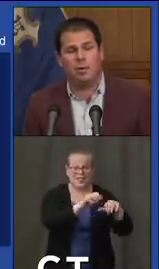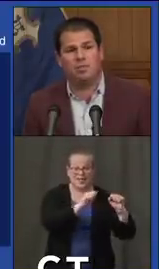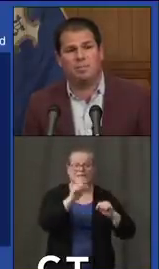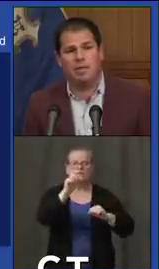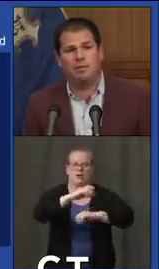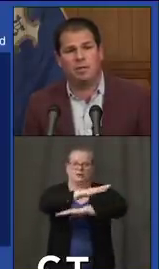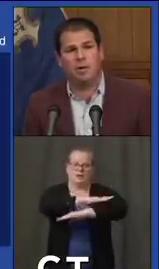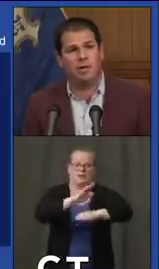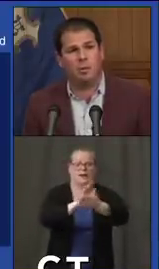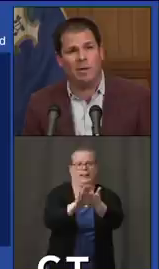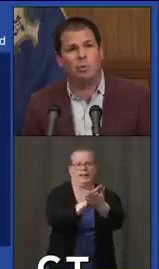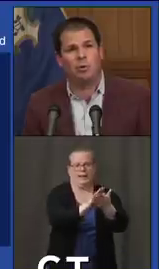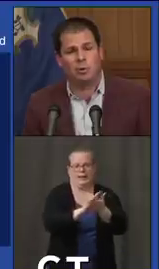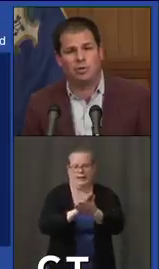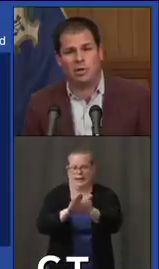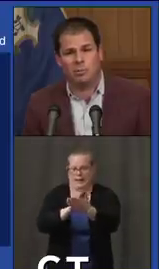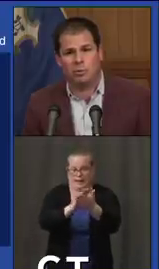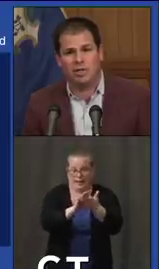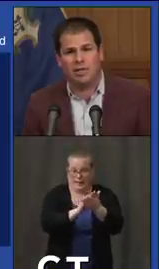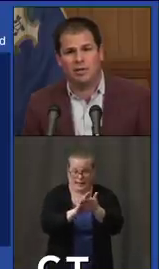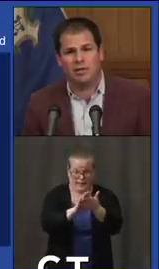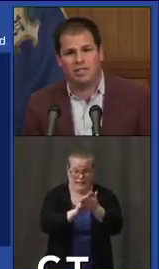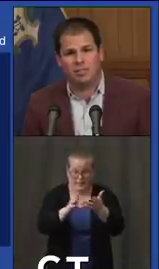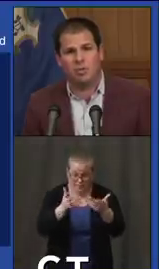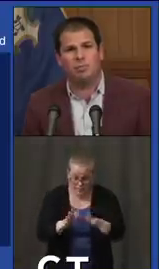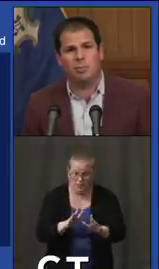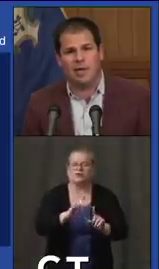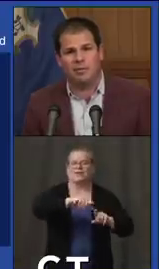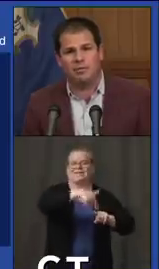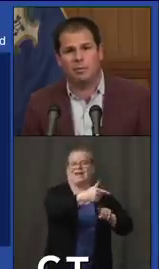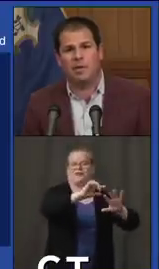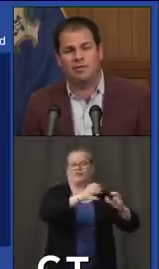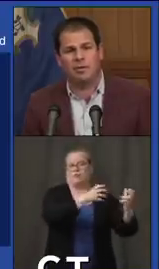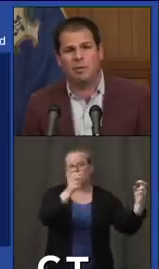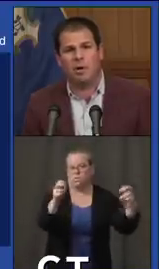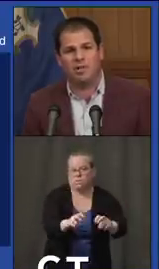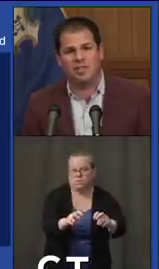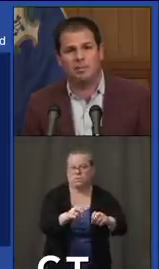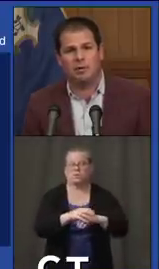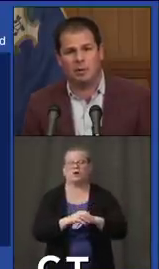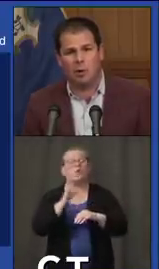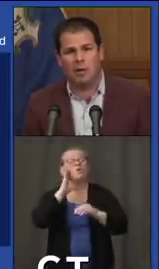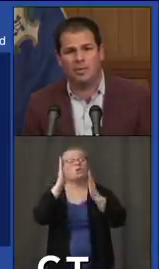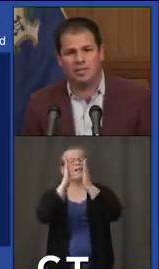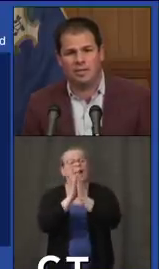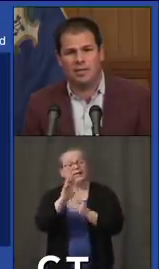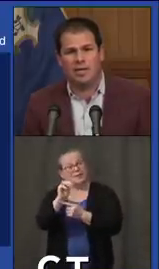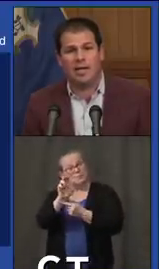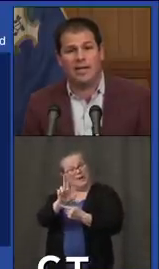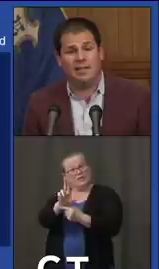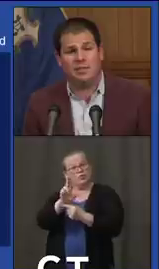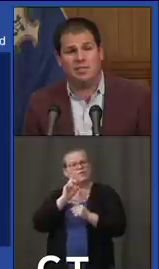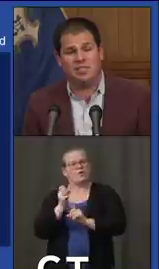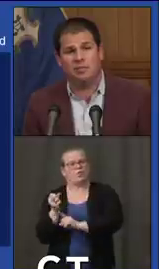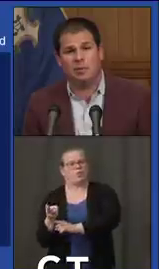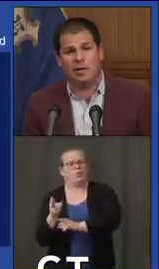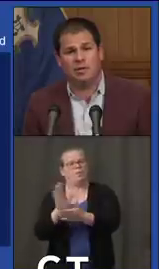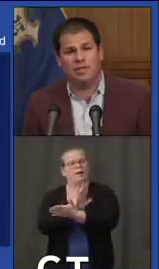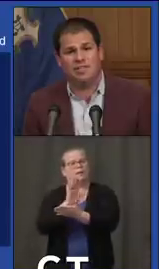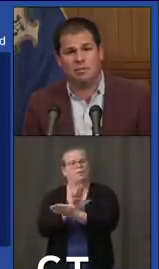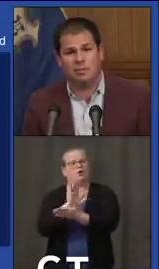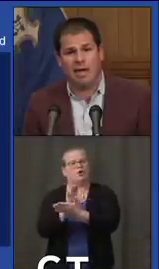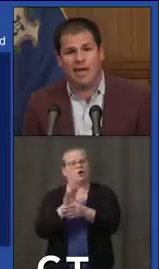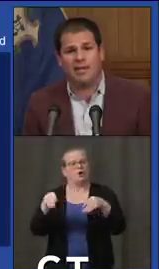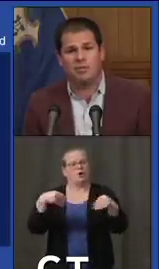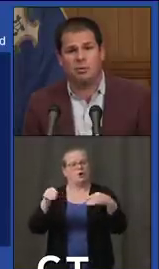to post menus on a whiteboard or a chalkboard. Disposable menus or menus on a wall is going to be a requirement. In addition, silverware